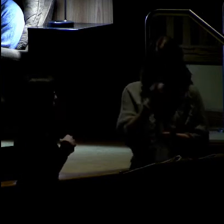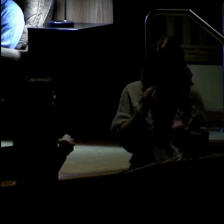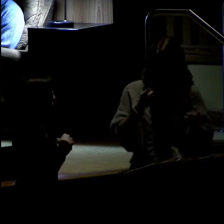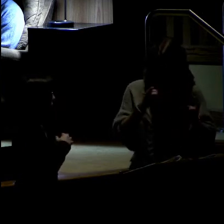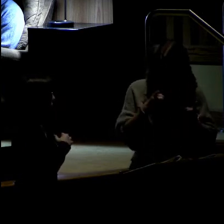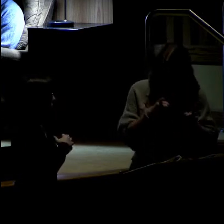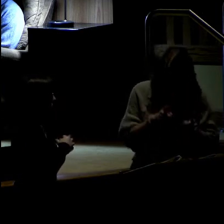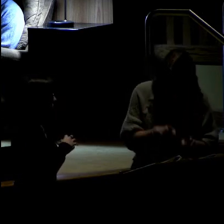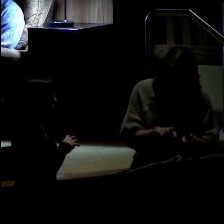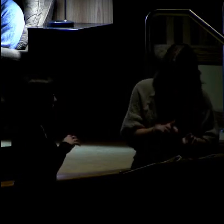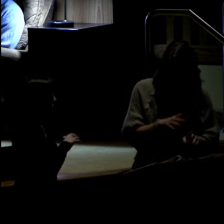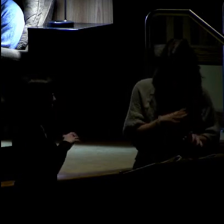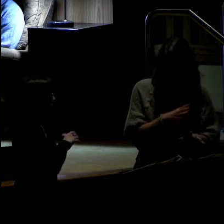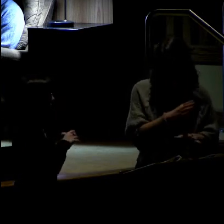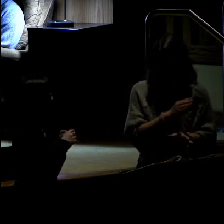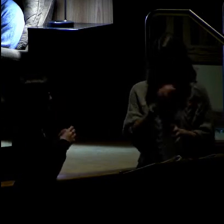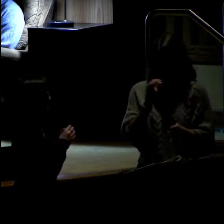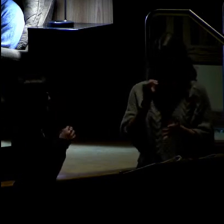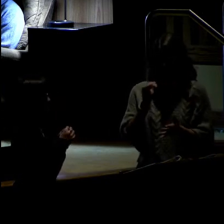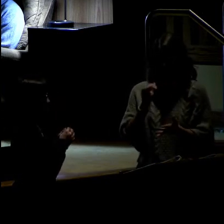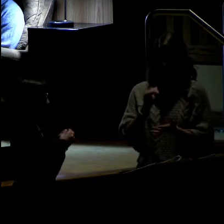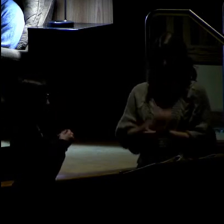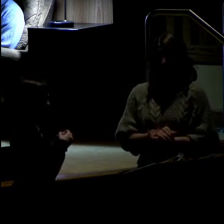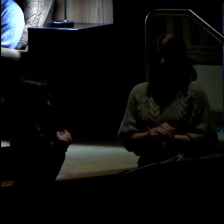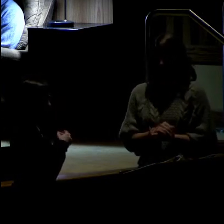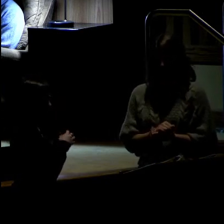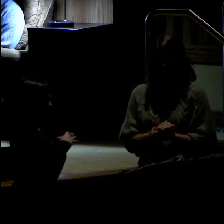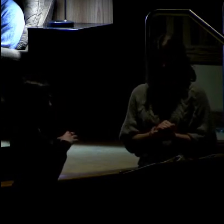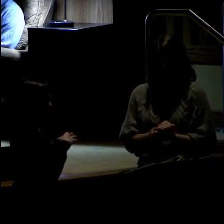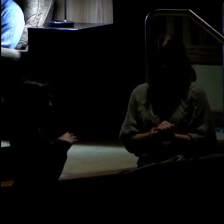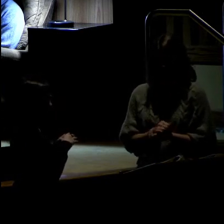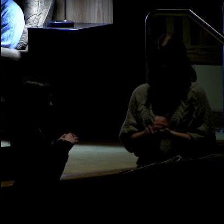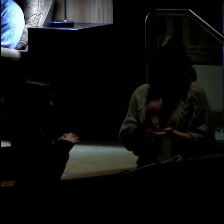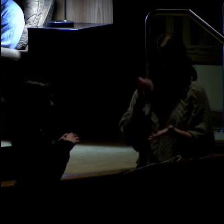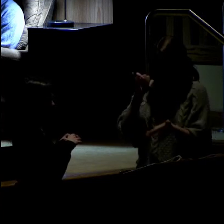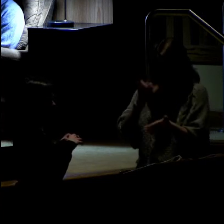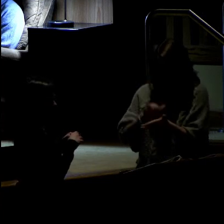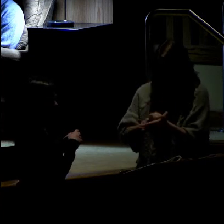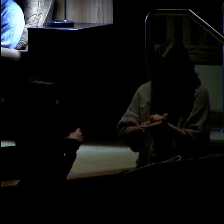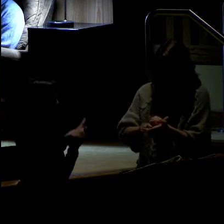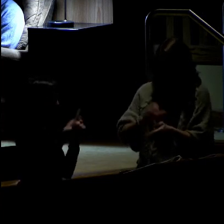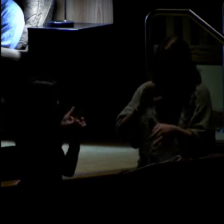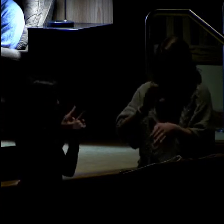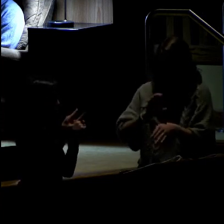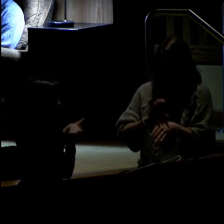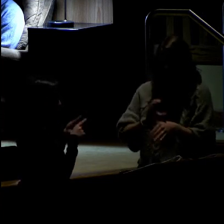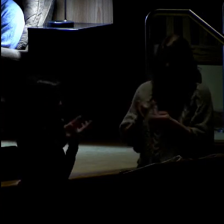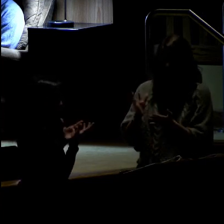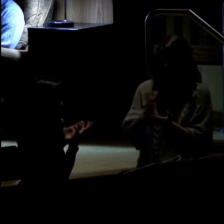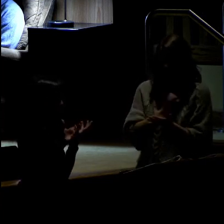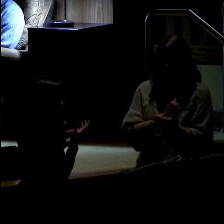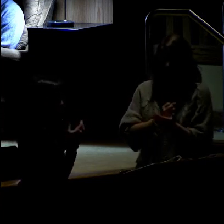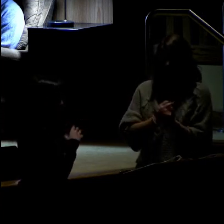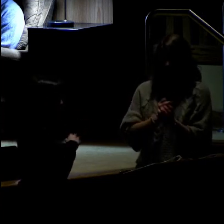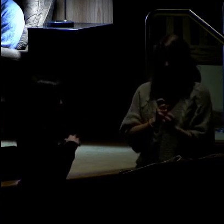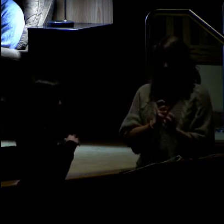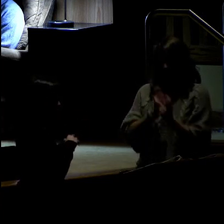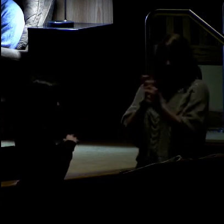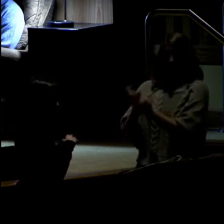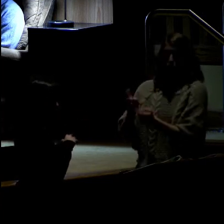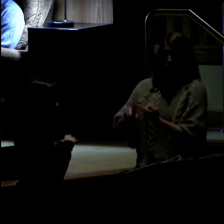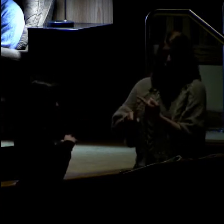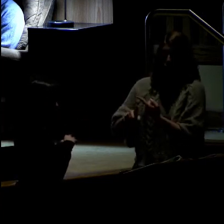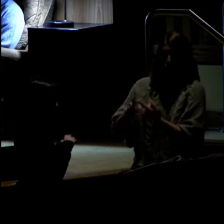and the Ladies Missionary Society all agreed that... Agreed on what? They agreed that the special church offering should be